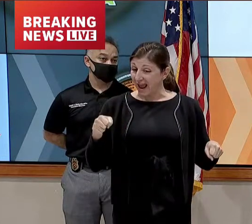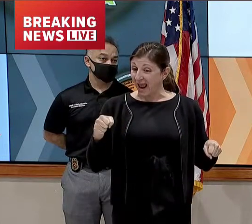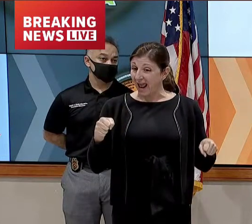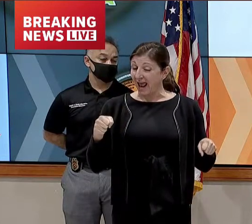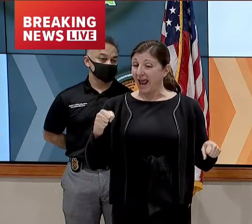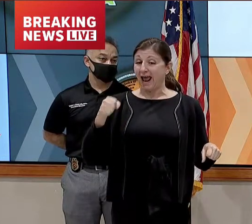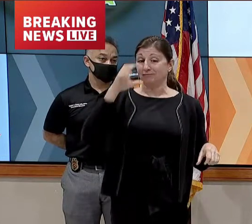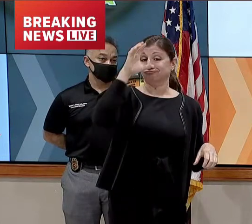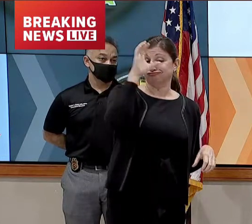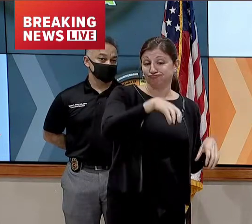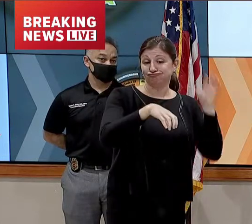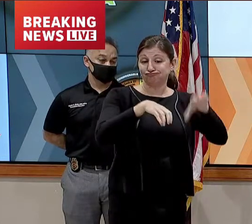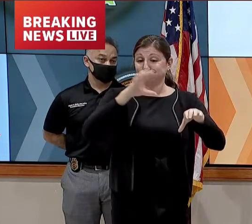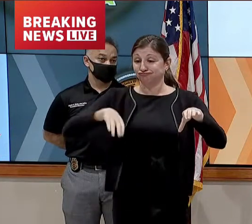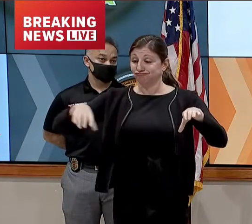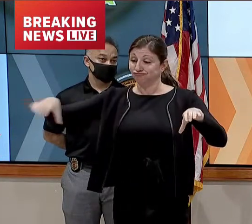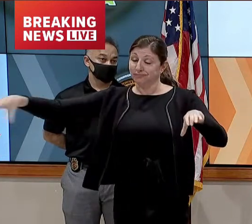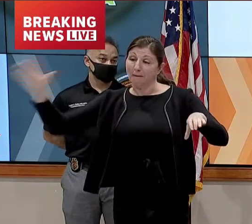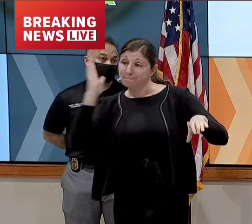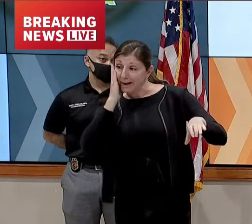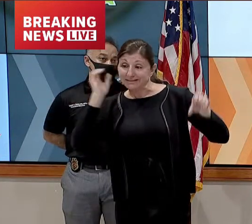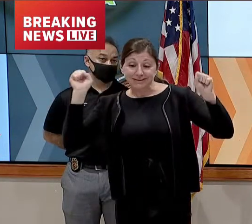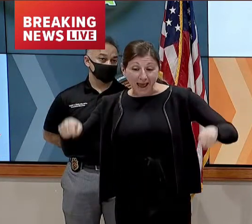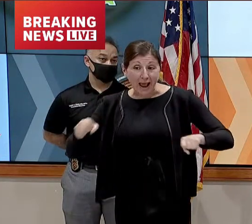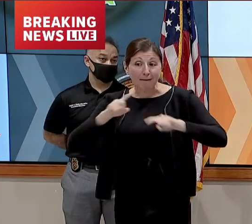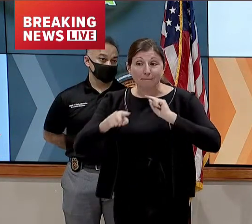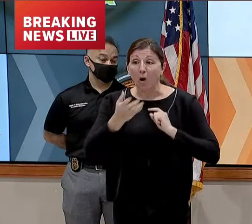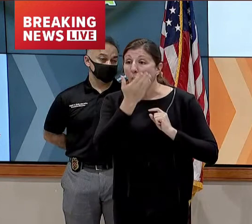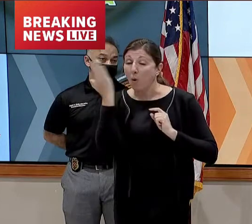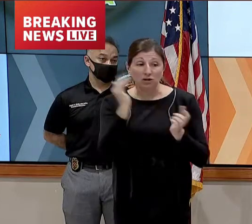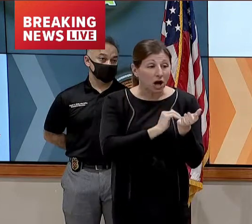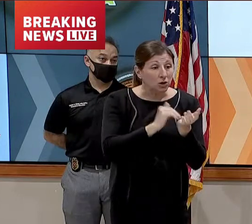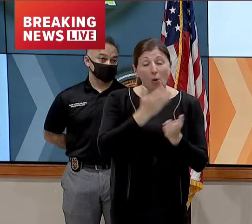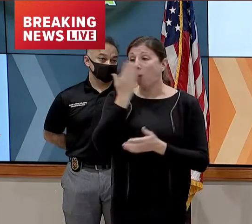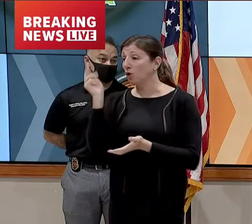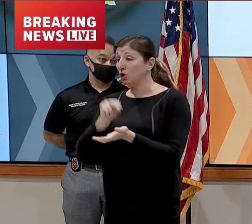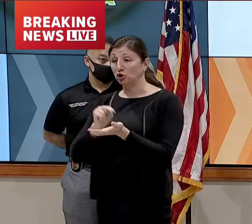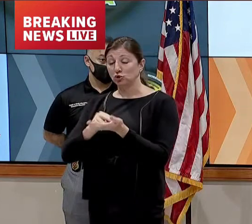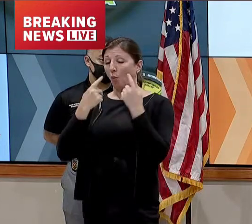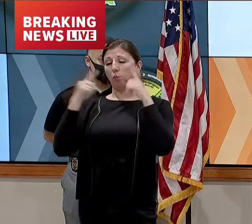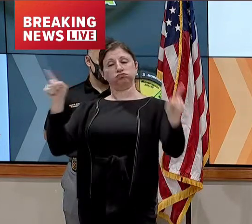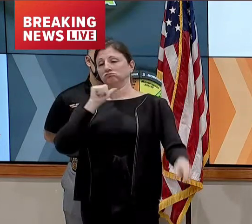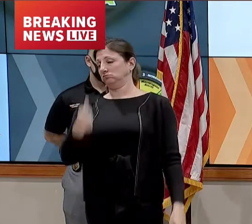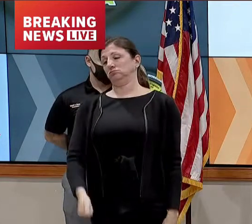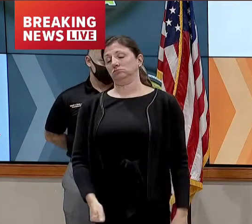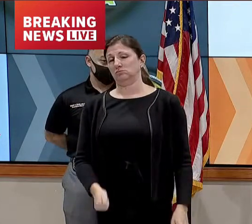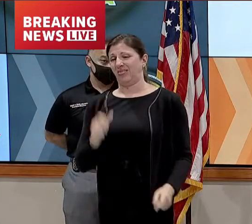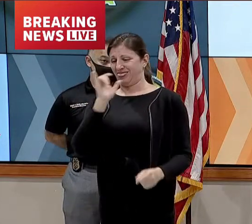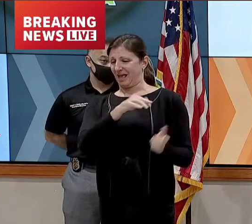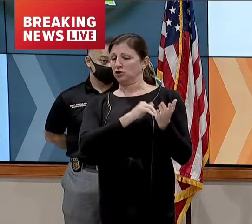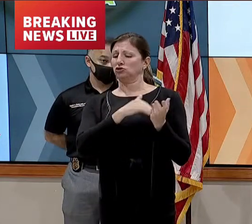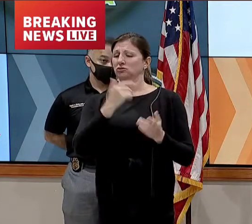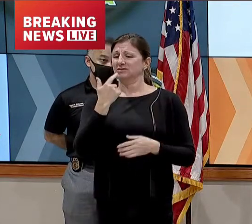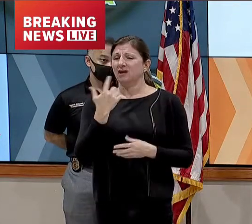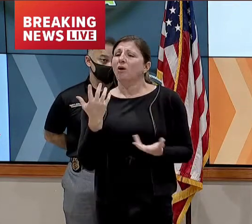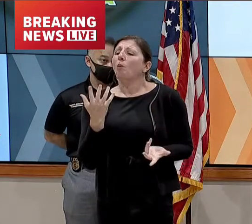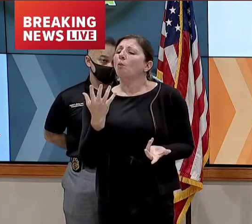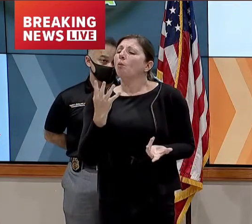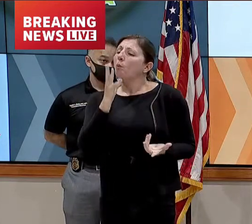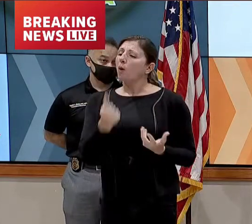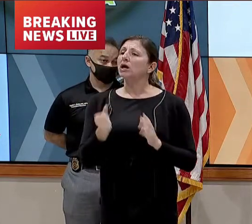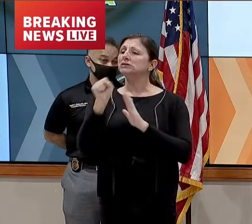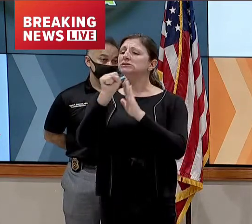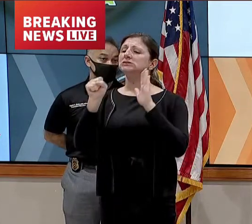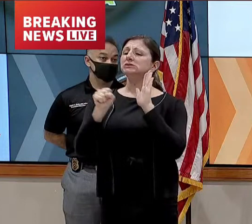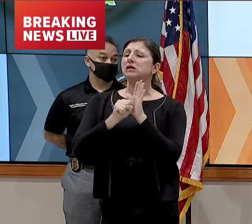but without the personnel, the nurses, it's not going to work. His question has been, why cannot the state loosen